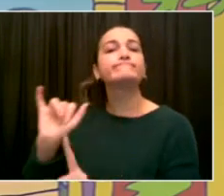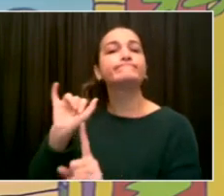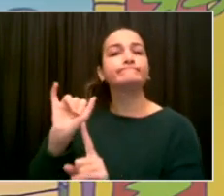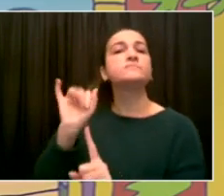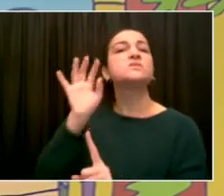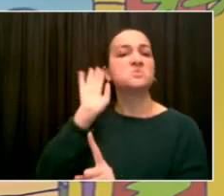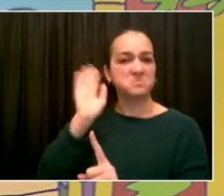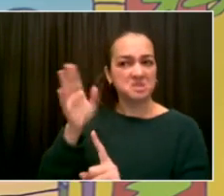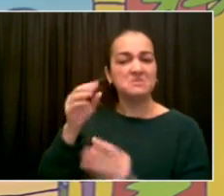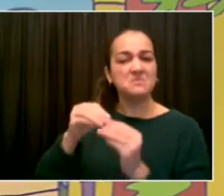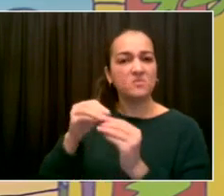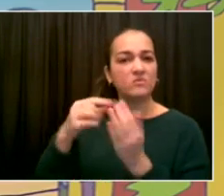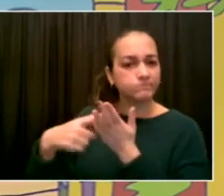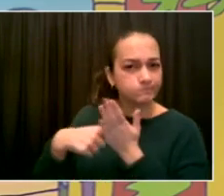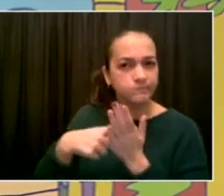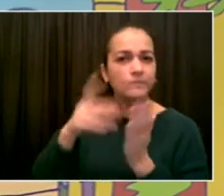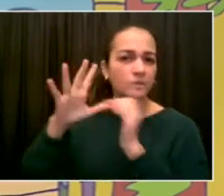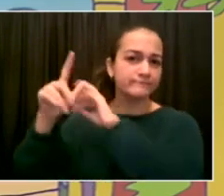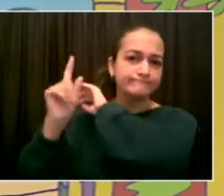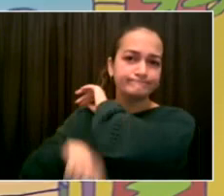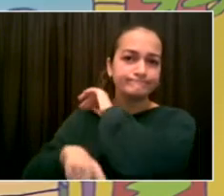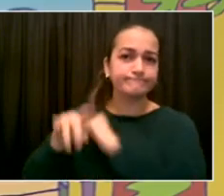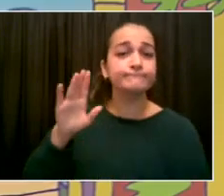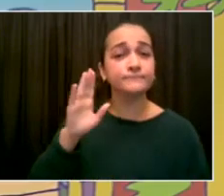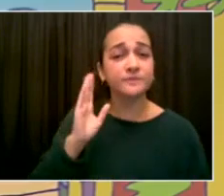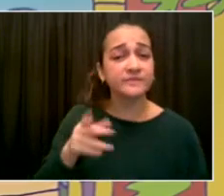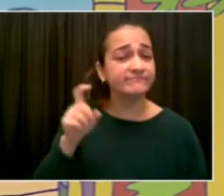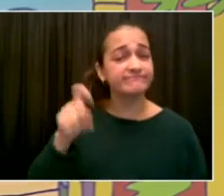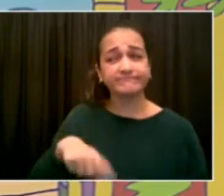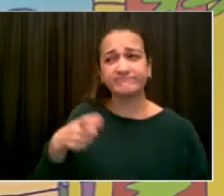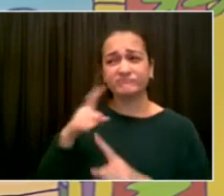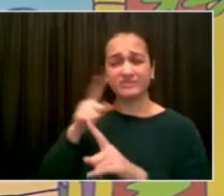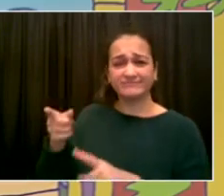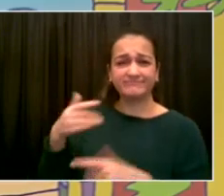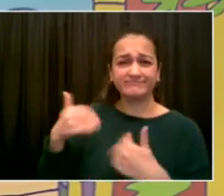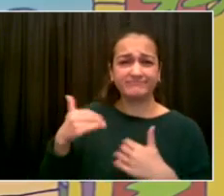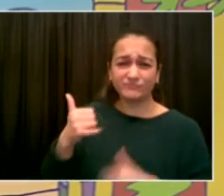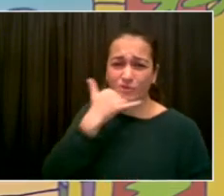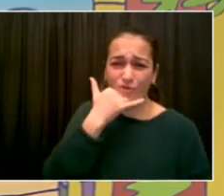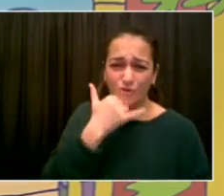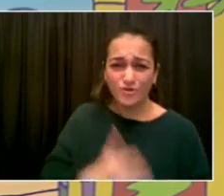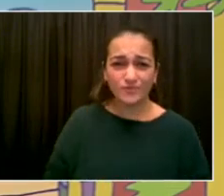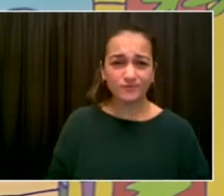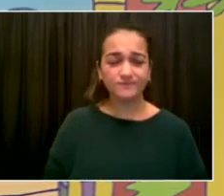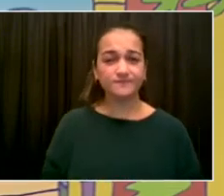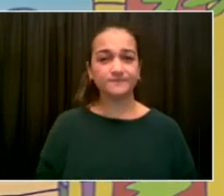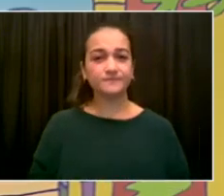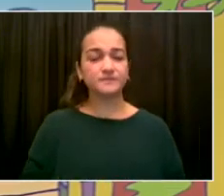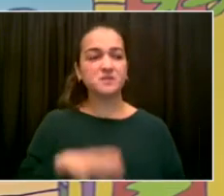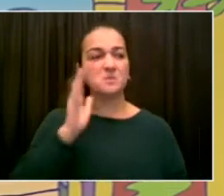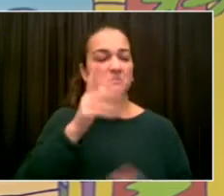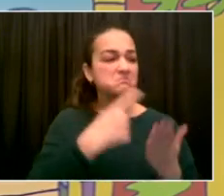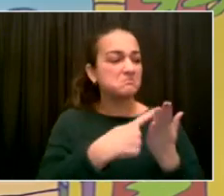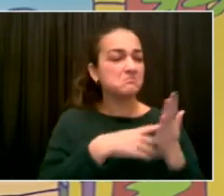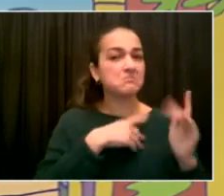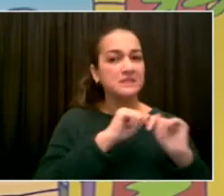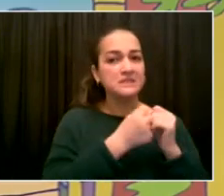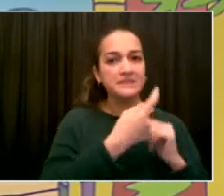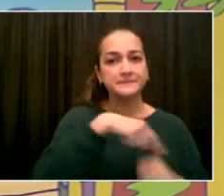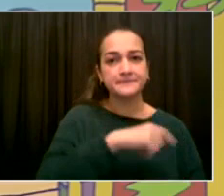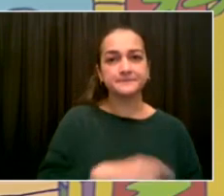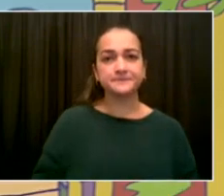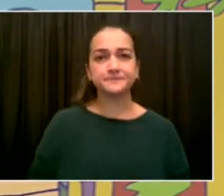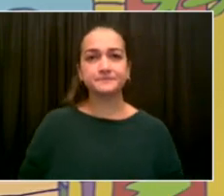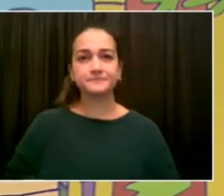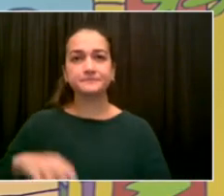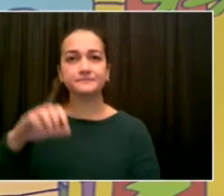How you been? Doing all right. Wanted to ask about the NYCHA announcement first. I think the obvious question that comes to mind is if these sheds have been